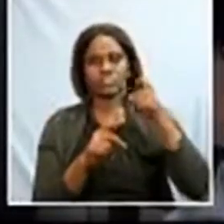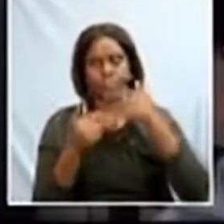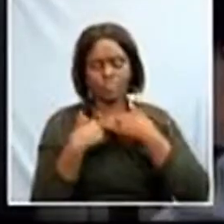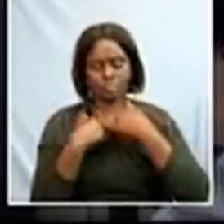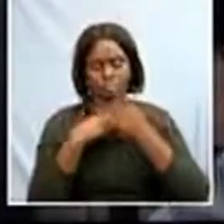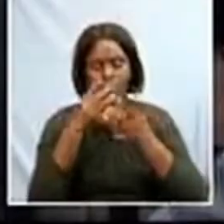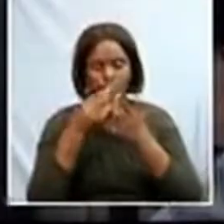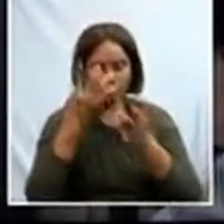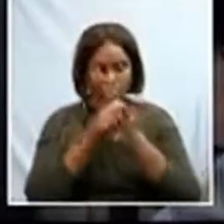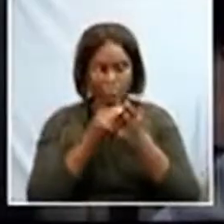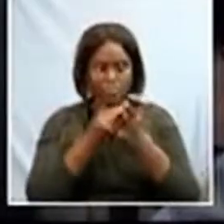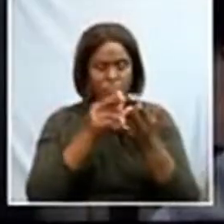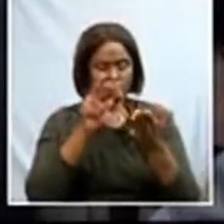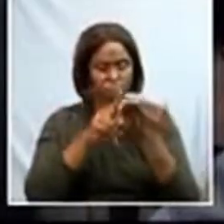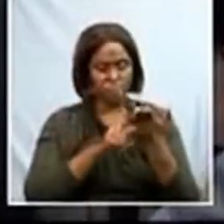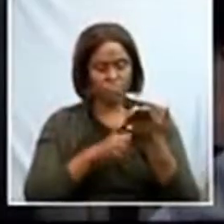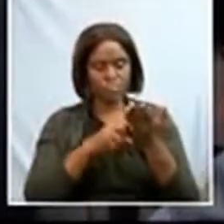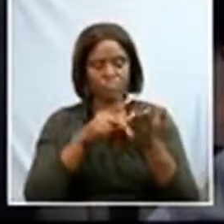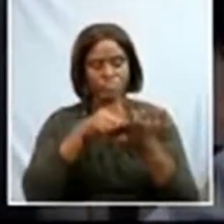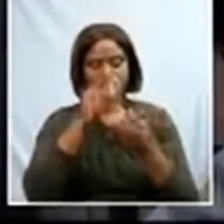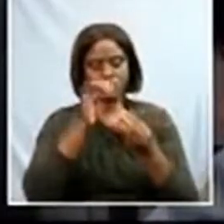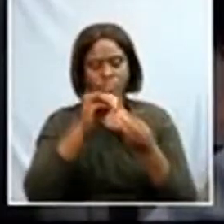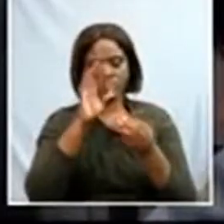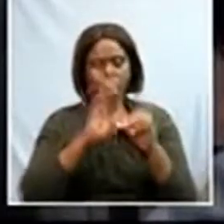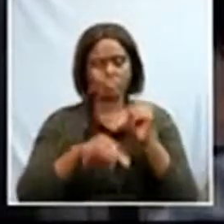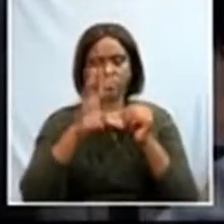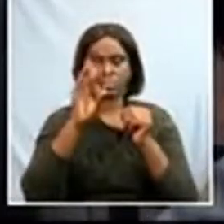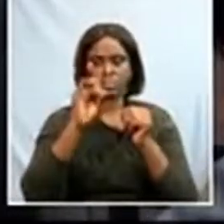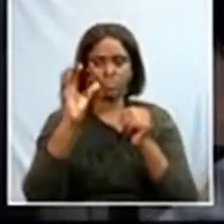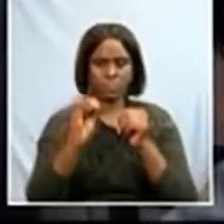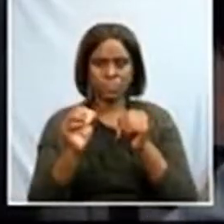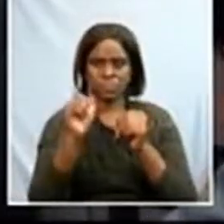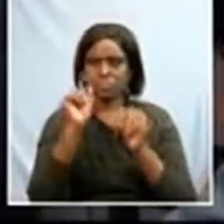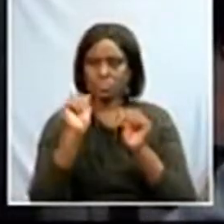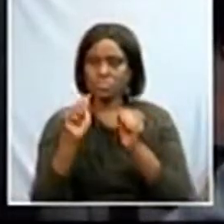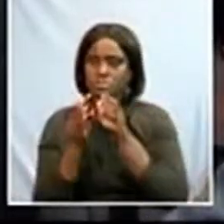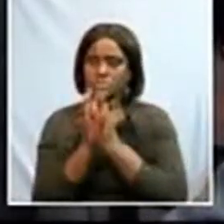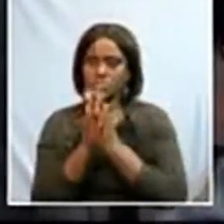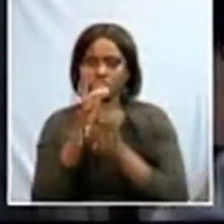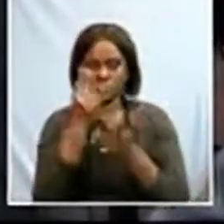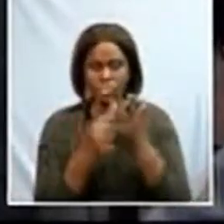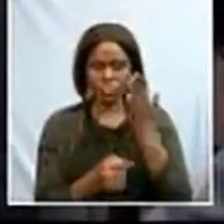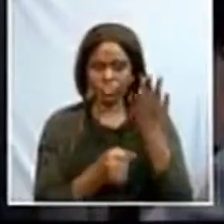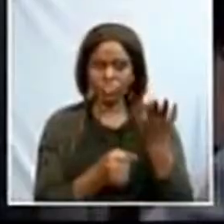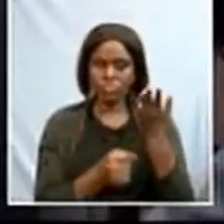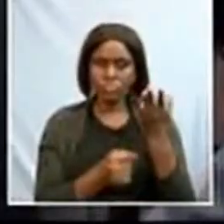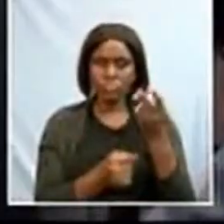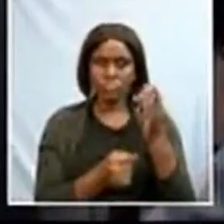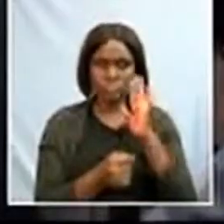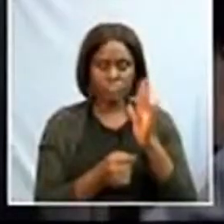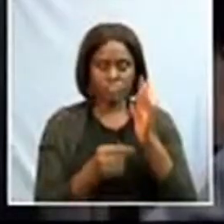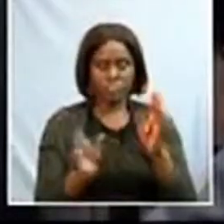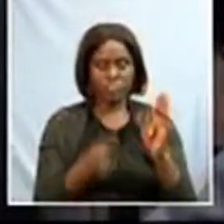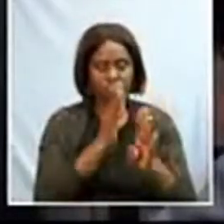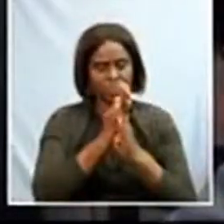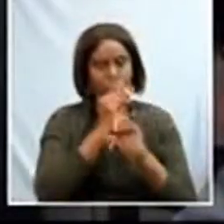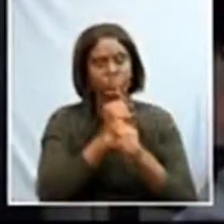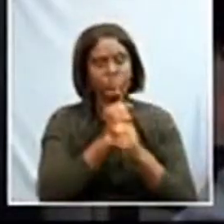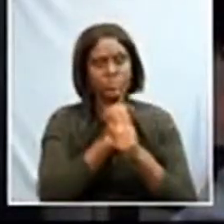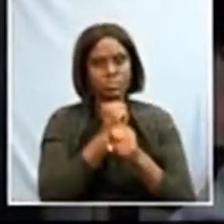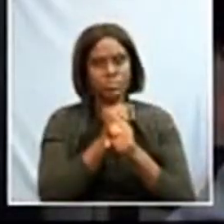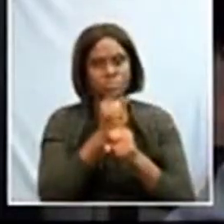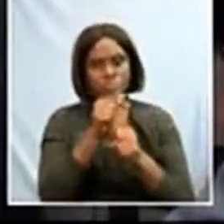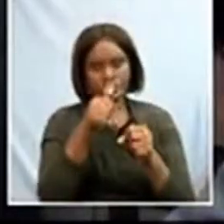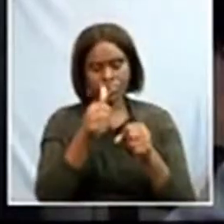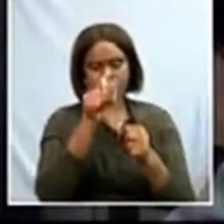a financial progress of paying more than 60%. One would ask, what type of scope of work did